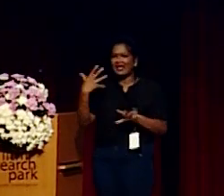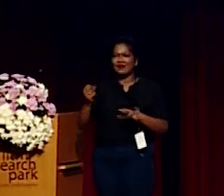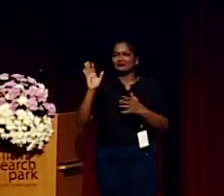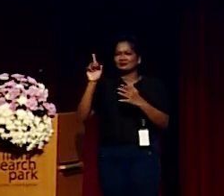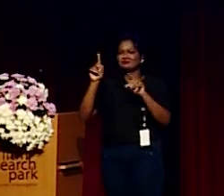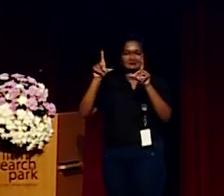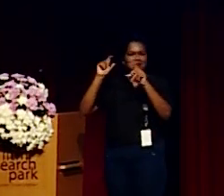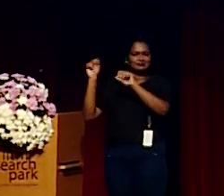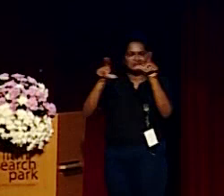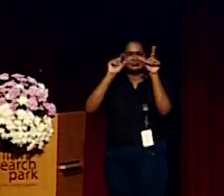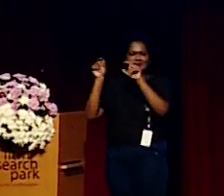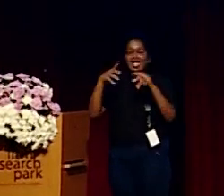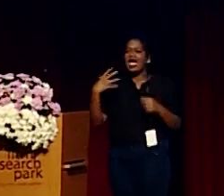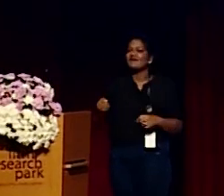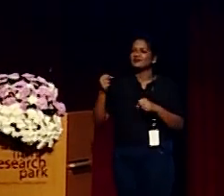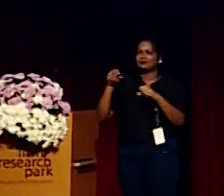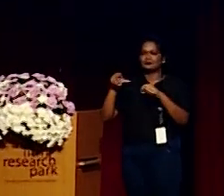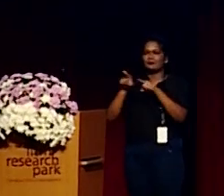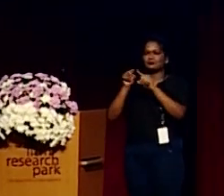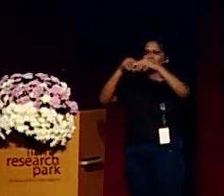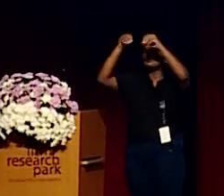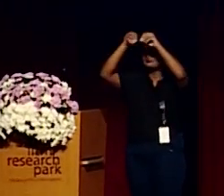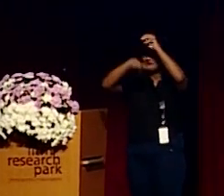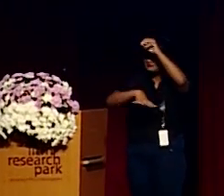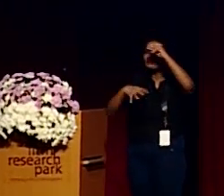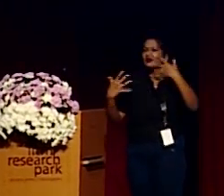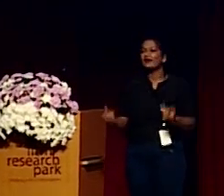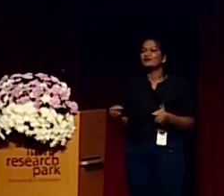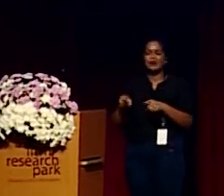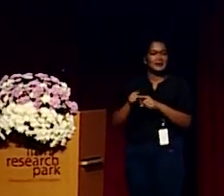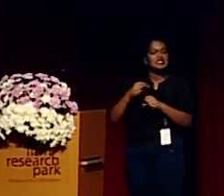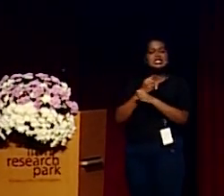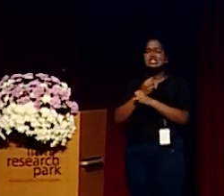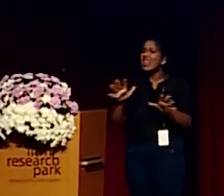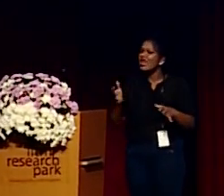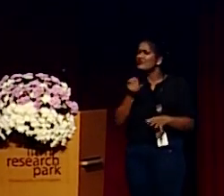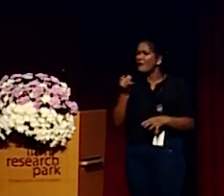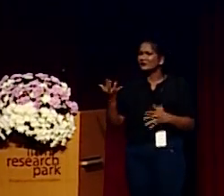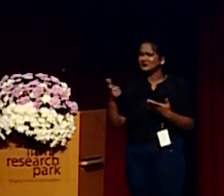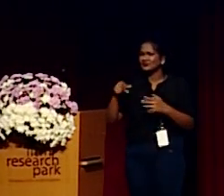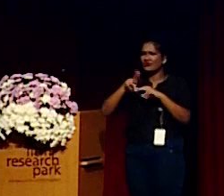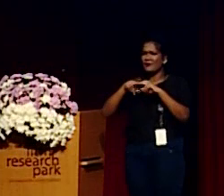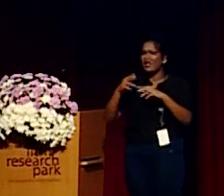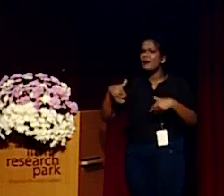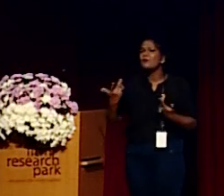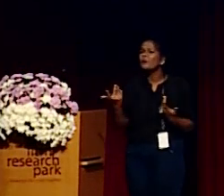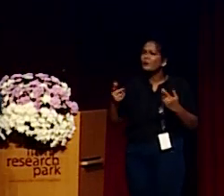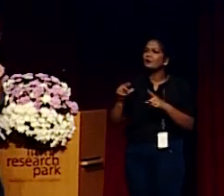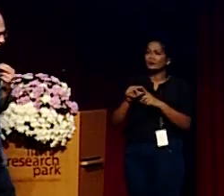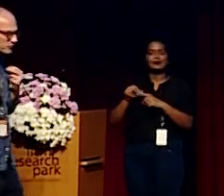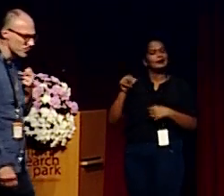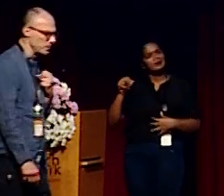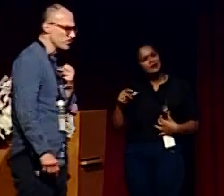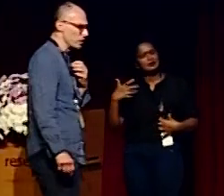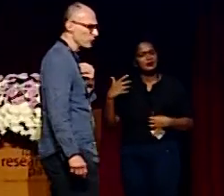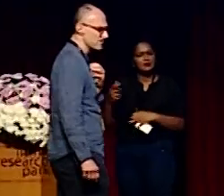So we can do flowcharts, we can do data visualizations, but what about general mathematical formulas? And that's work